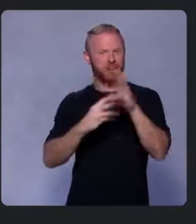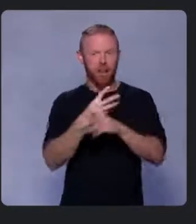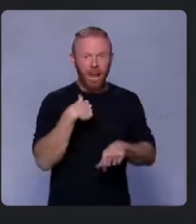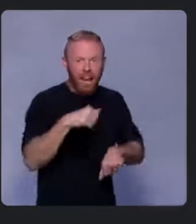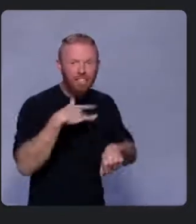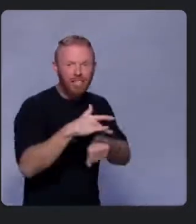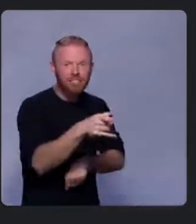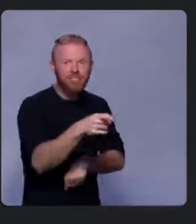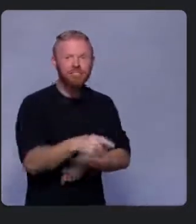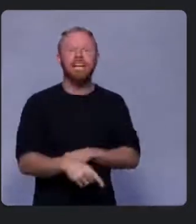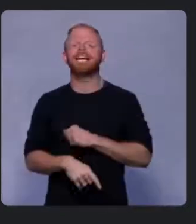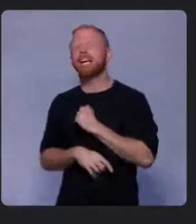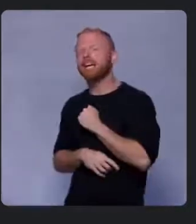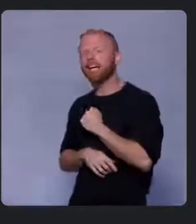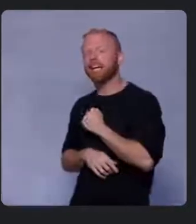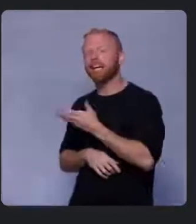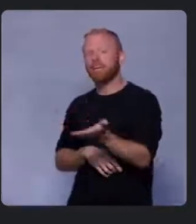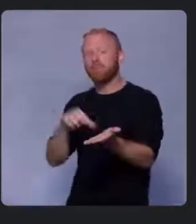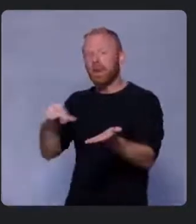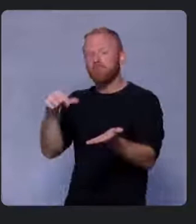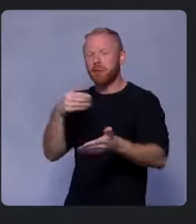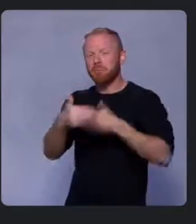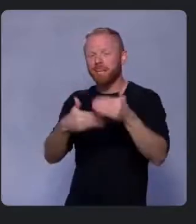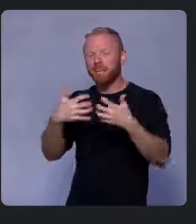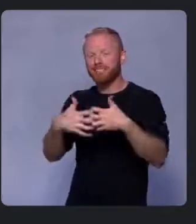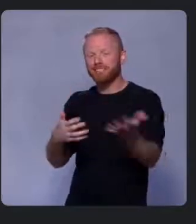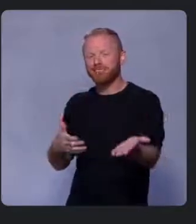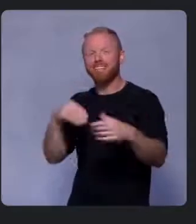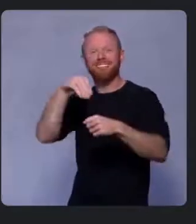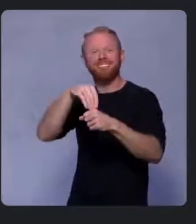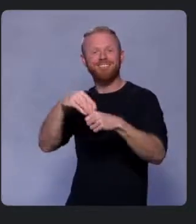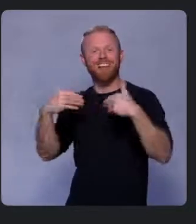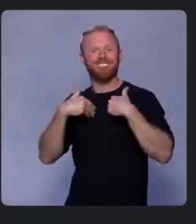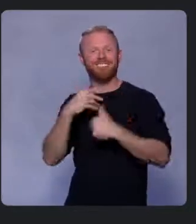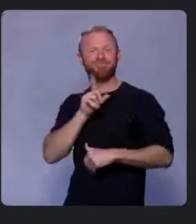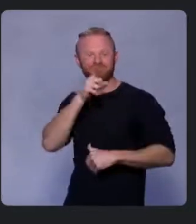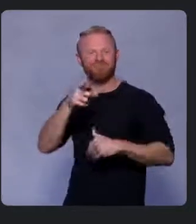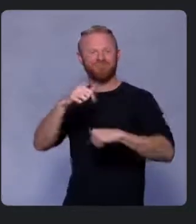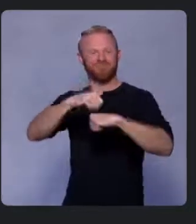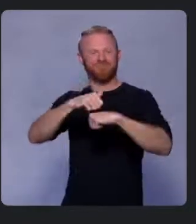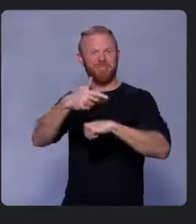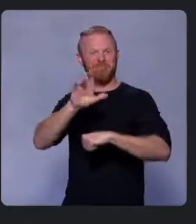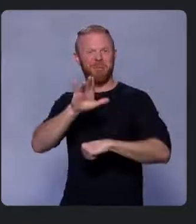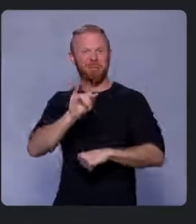Yeah, that's a quantum processor. And inside are these actual physical qubits. Oh, hey,